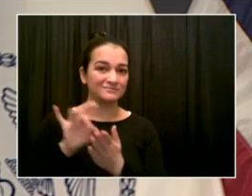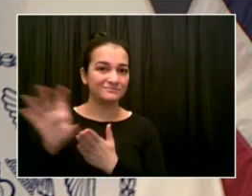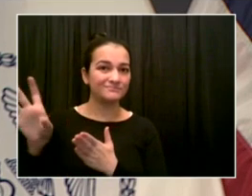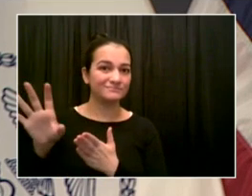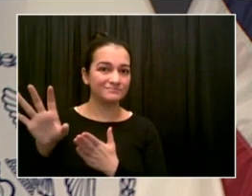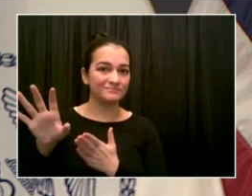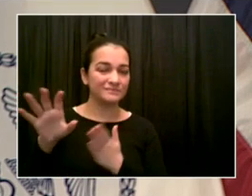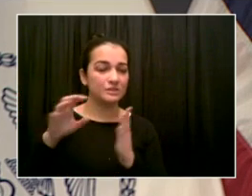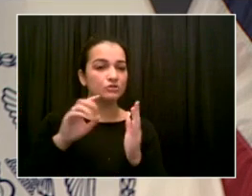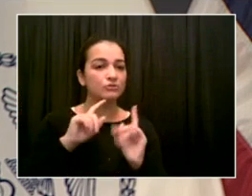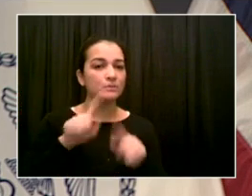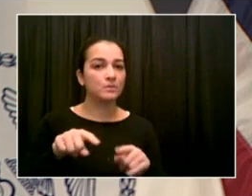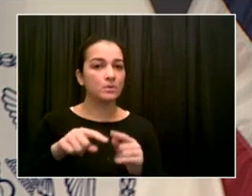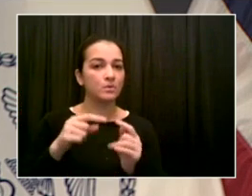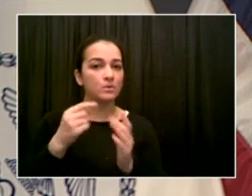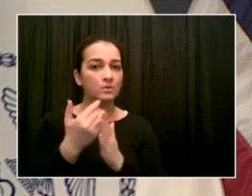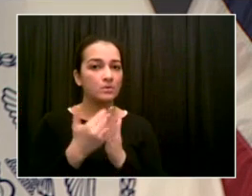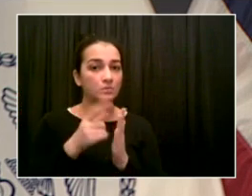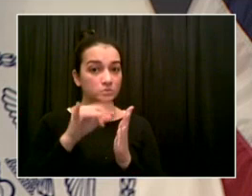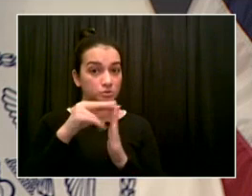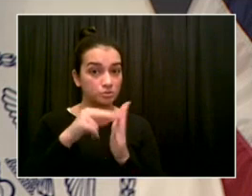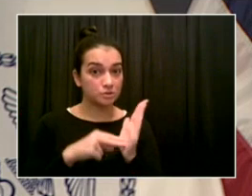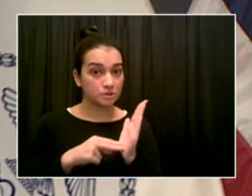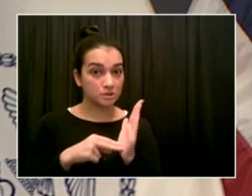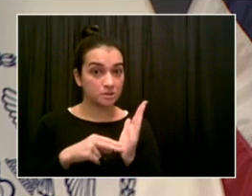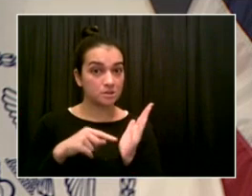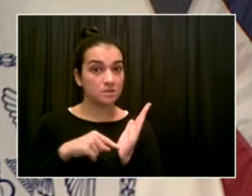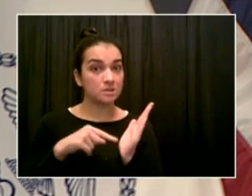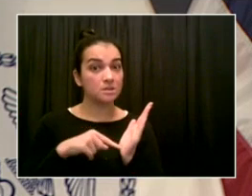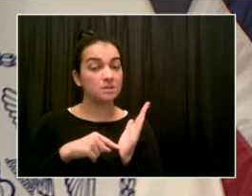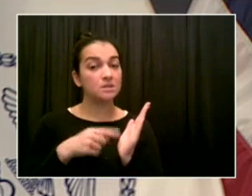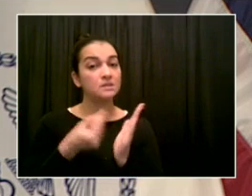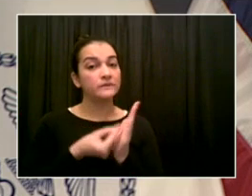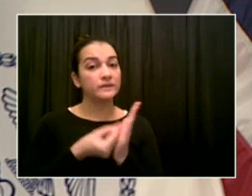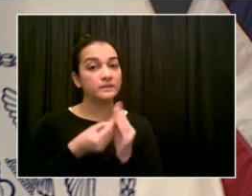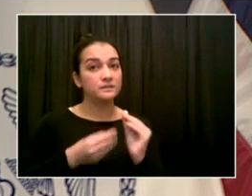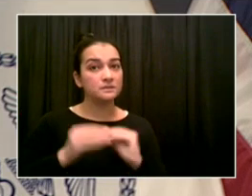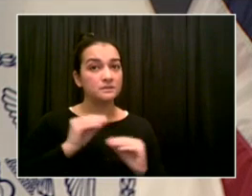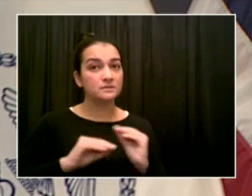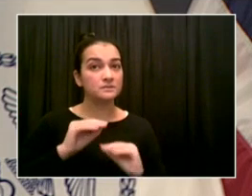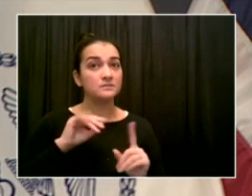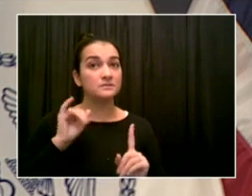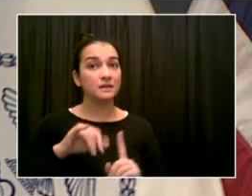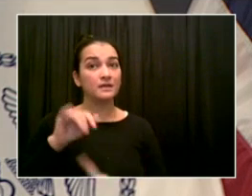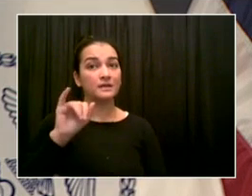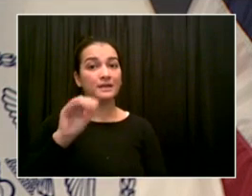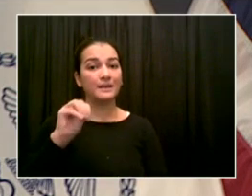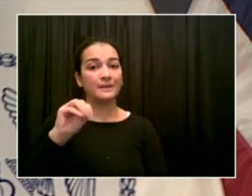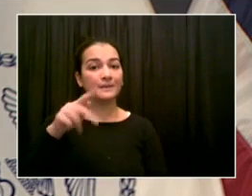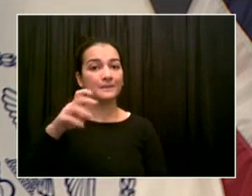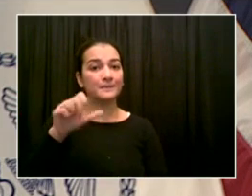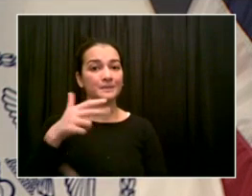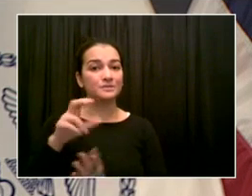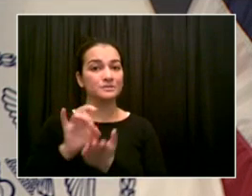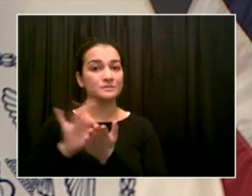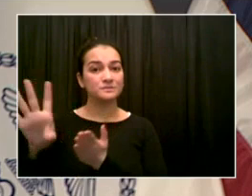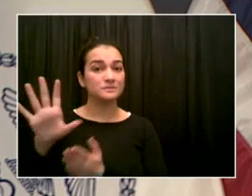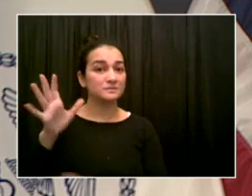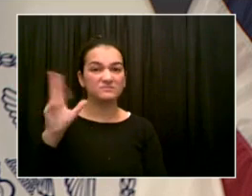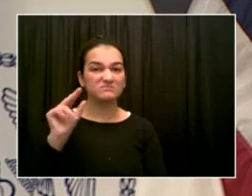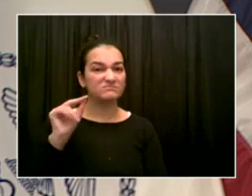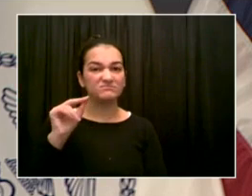since he's obviously already out of office. But do you think that's the right call, or do you think anything else should be done about this? Aaron, I